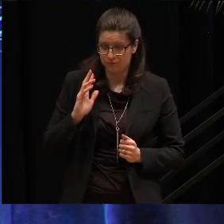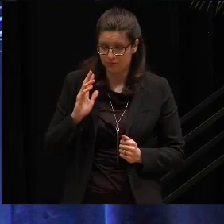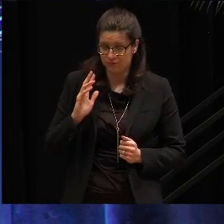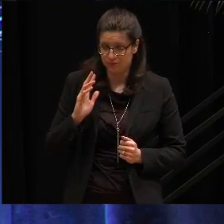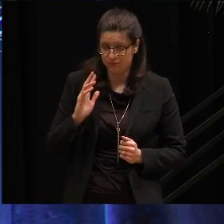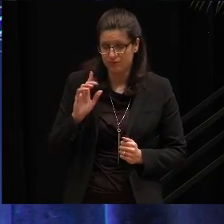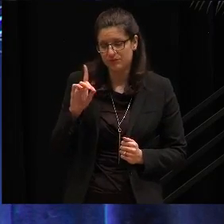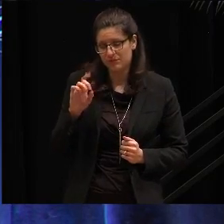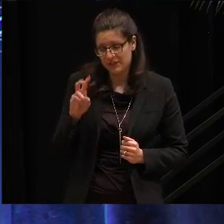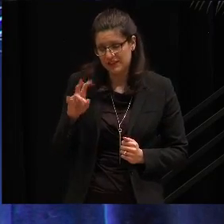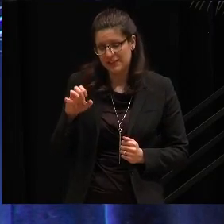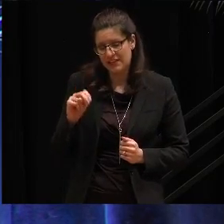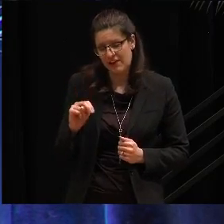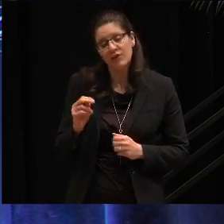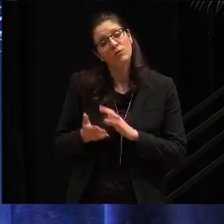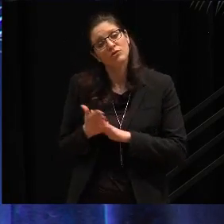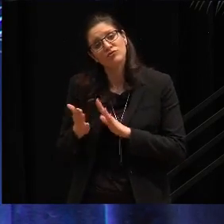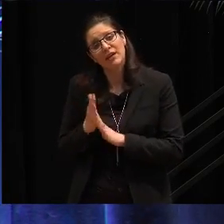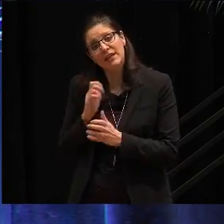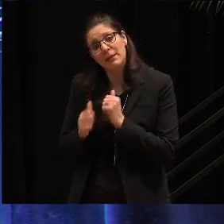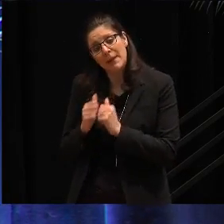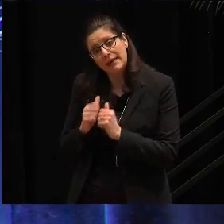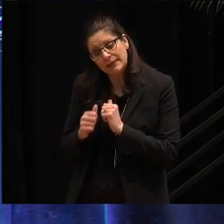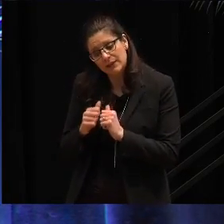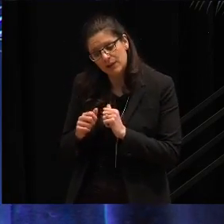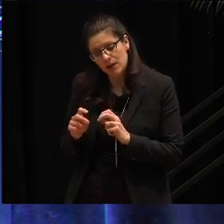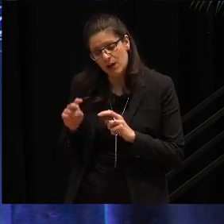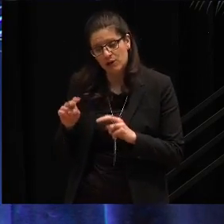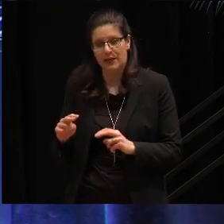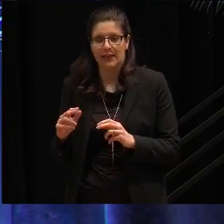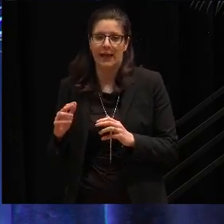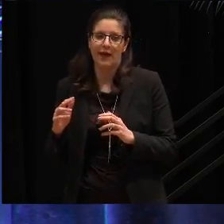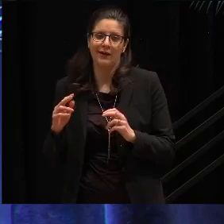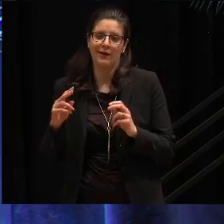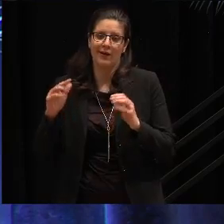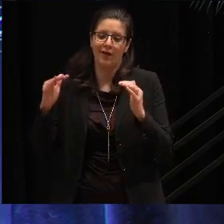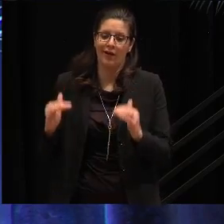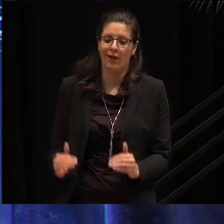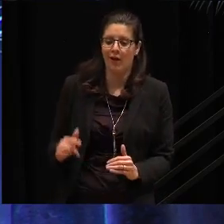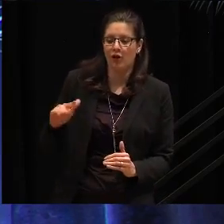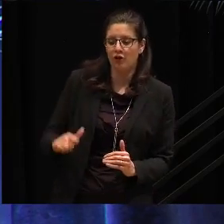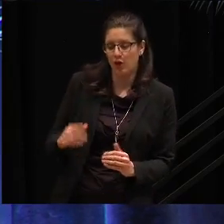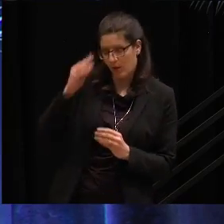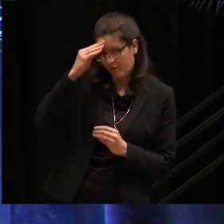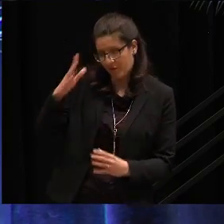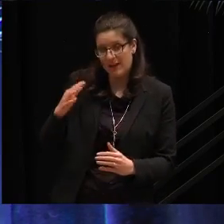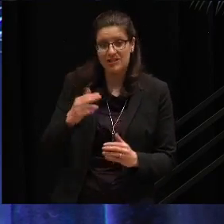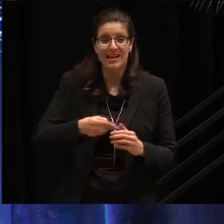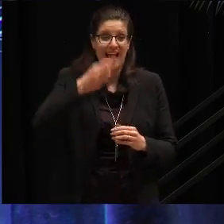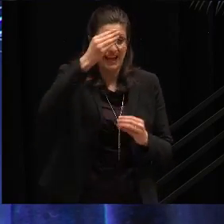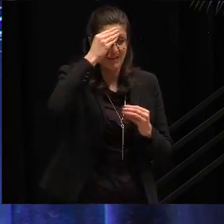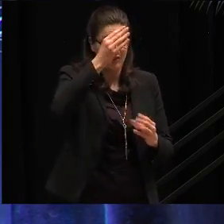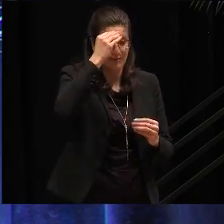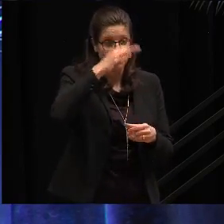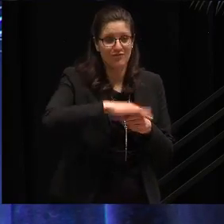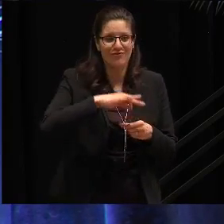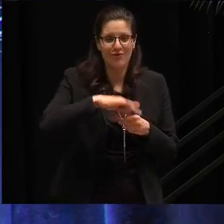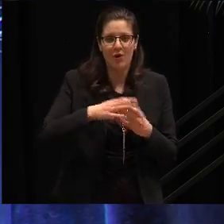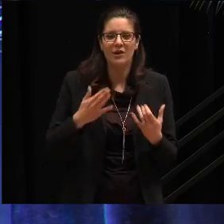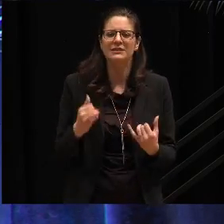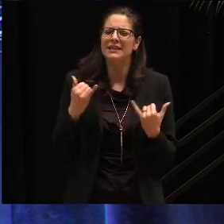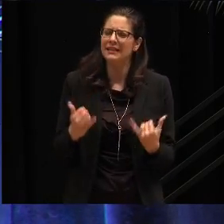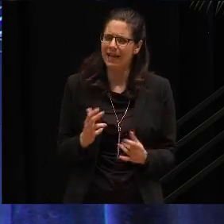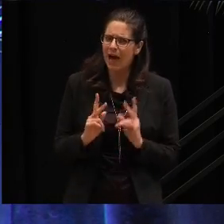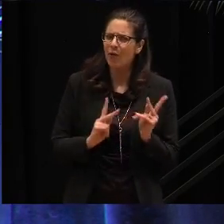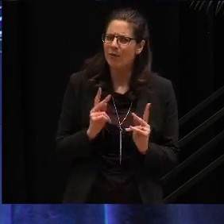was, running a campaign and looking at the low information, mid-information, high-information voters, I think people are becoming